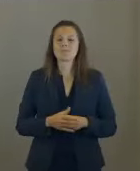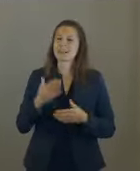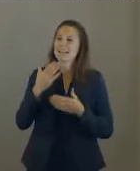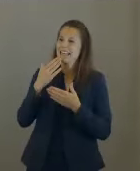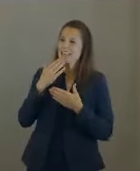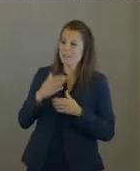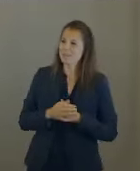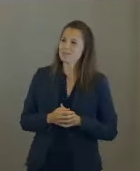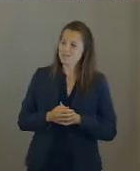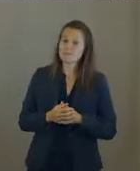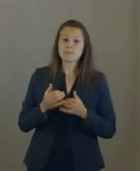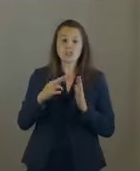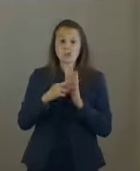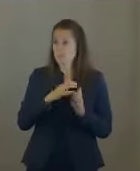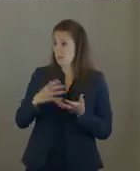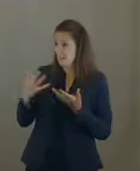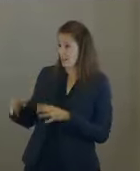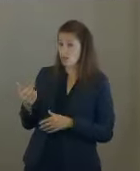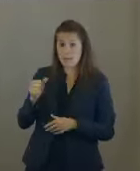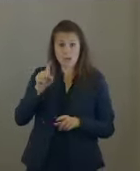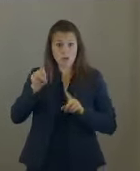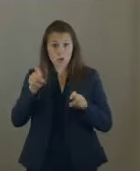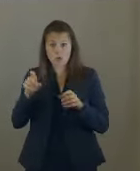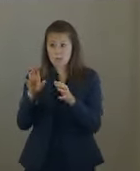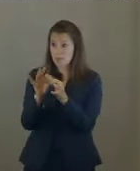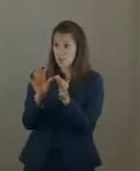Thank you, Commissioner El Hassan and the Rules Committee. Any questions or comment?